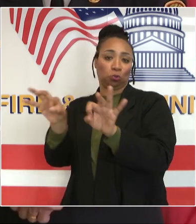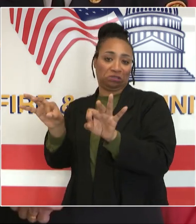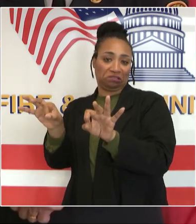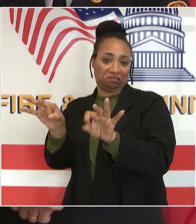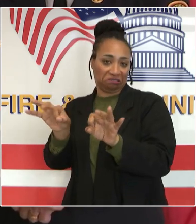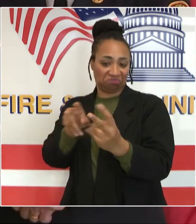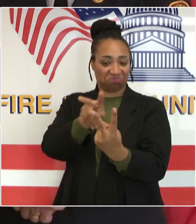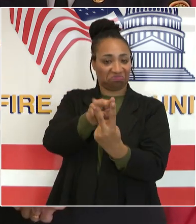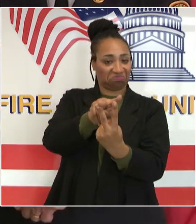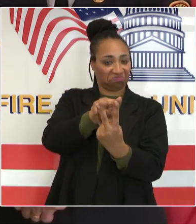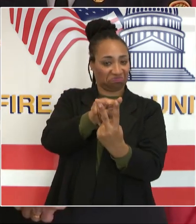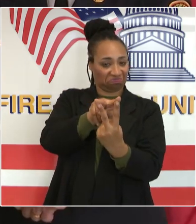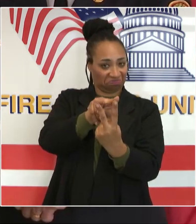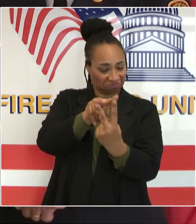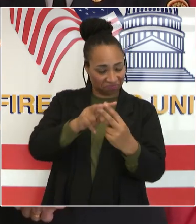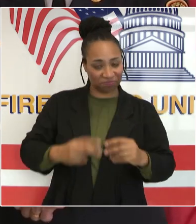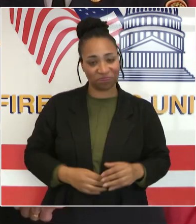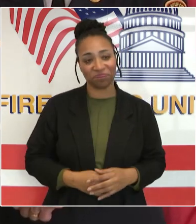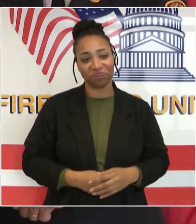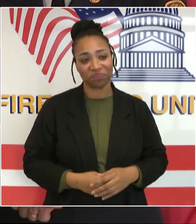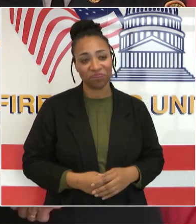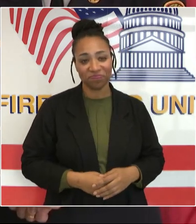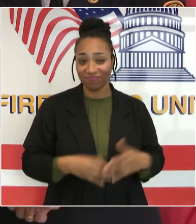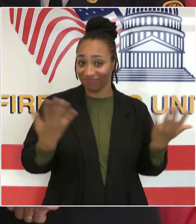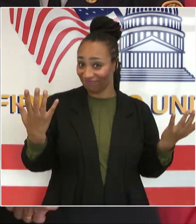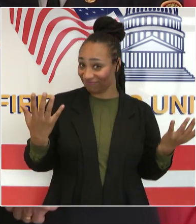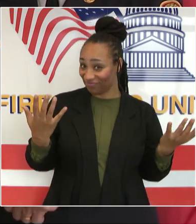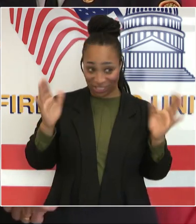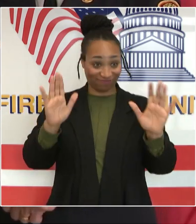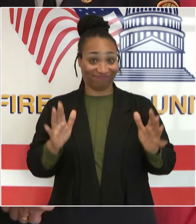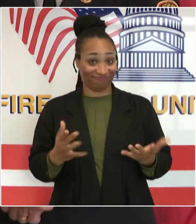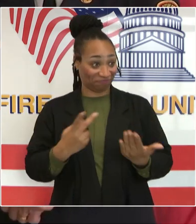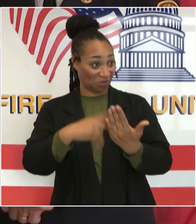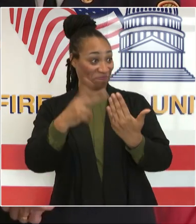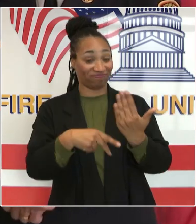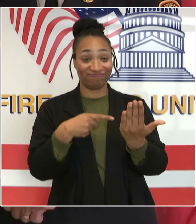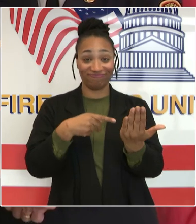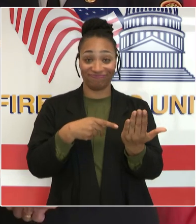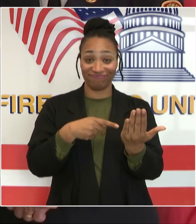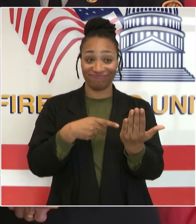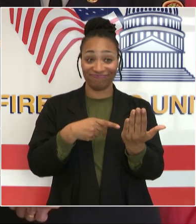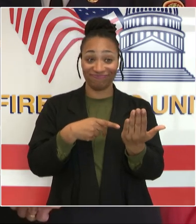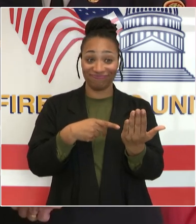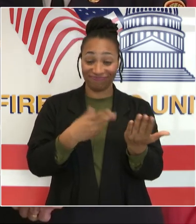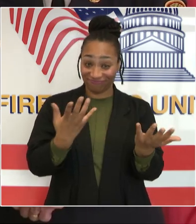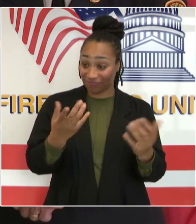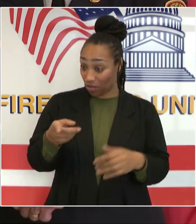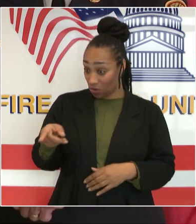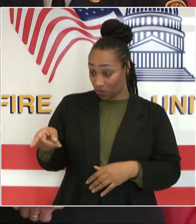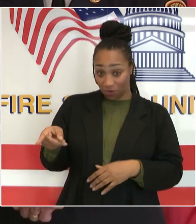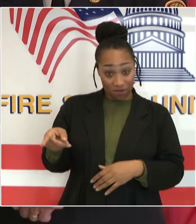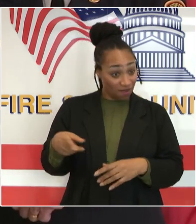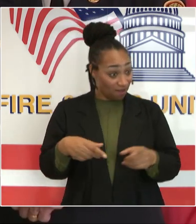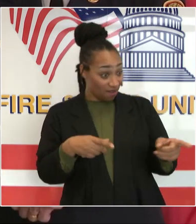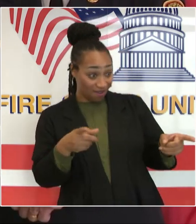outstanding. While matriculating through the program, enrollees will also be afforded an array of wraparound services. At UDC,